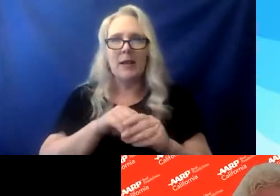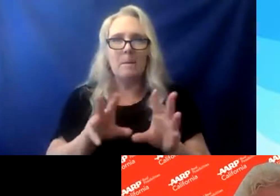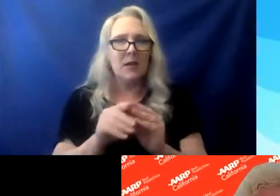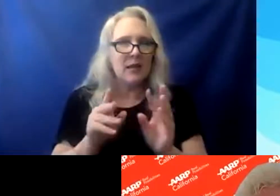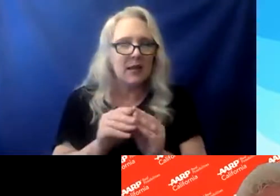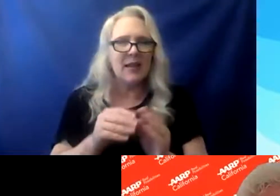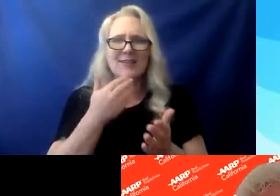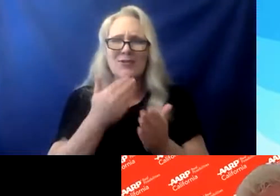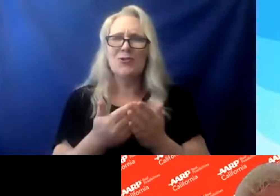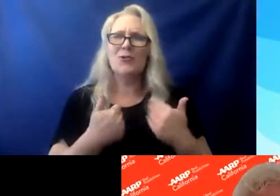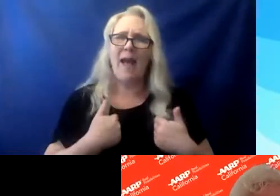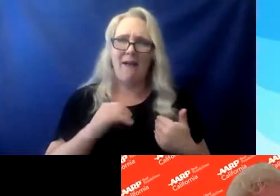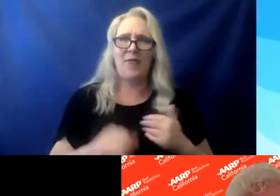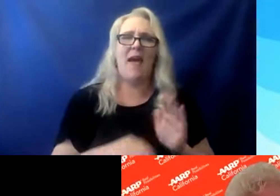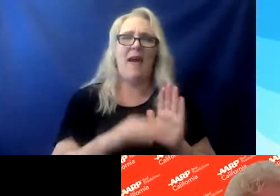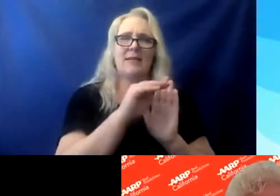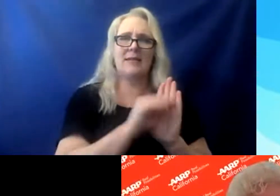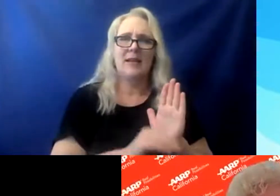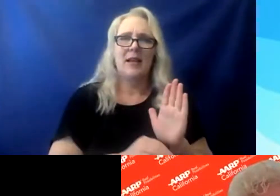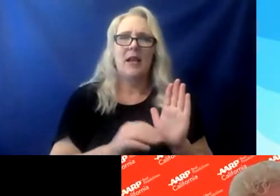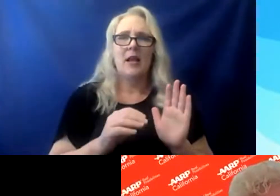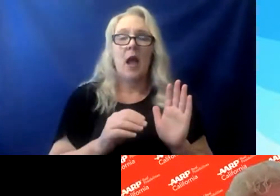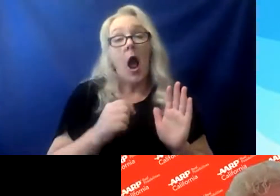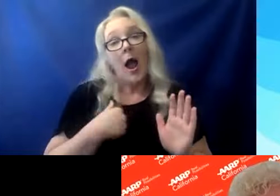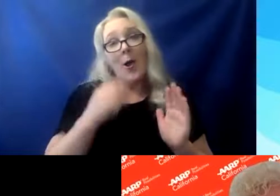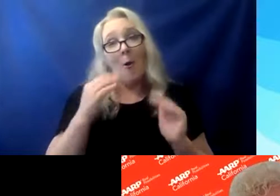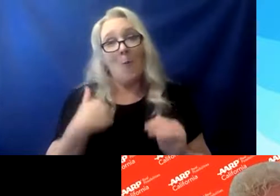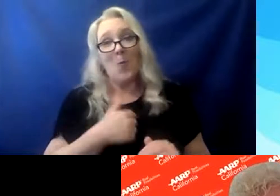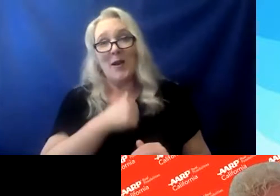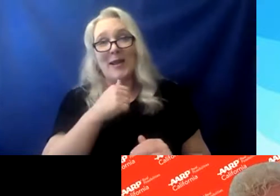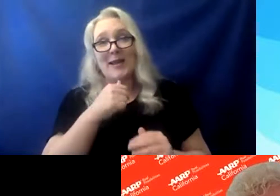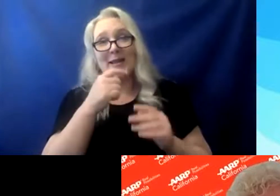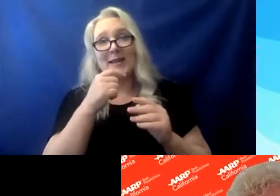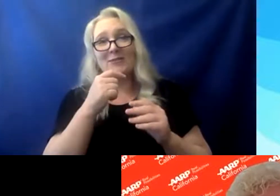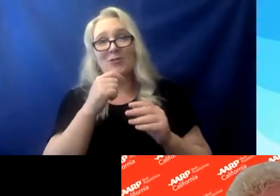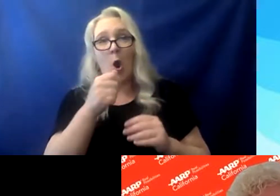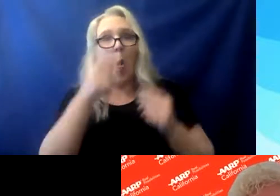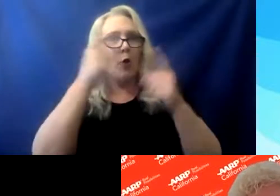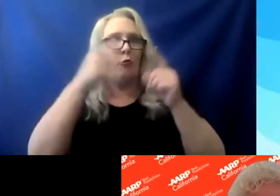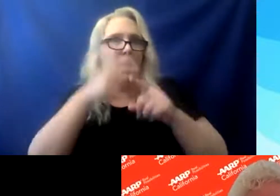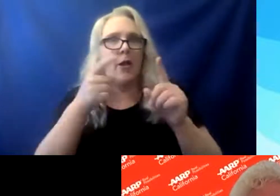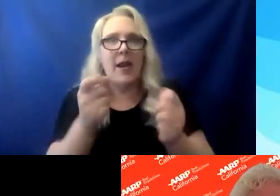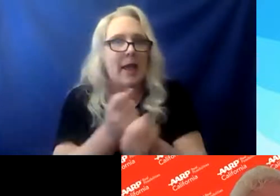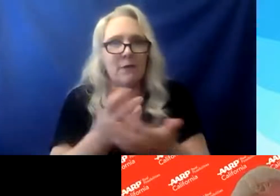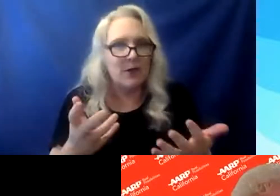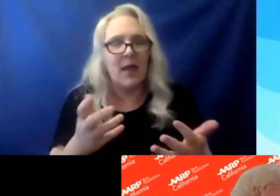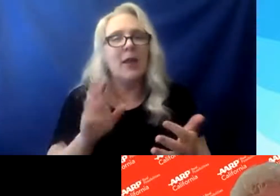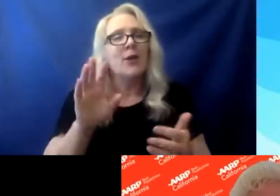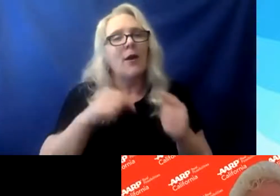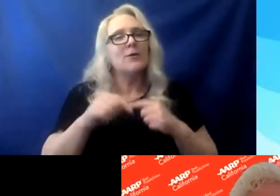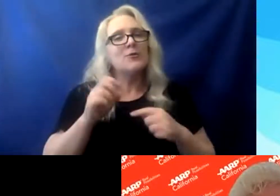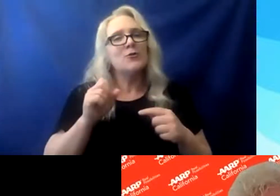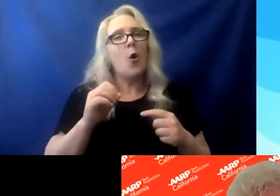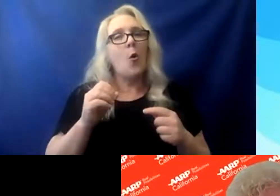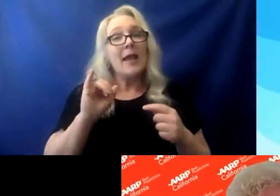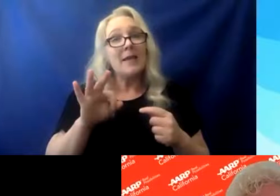Just particularly because I hope we don't agree on everything. And so, you know, what's our framework for not agreeing